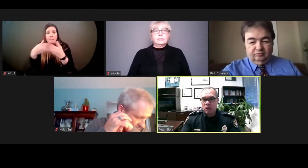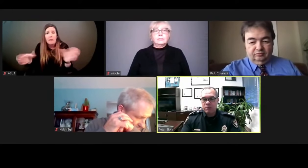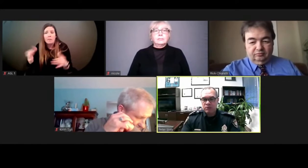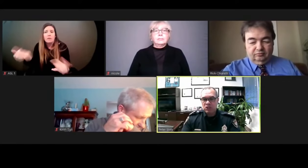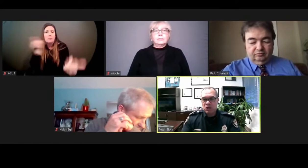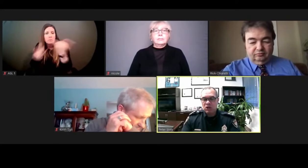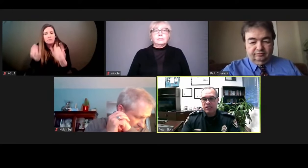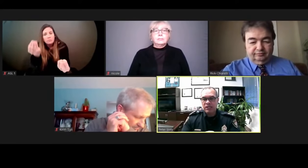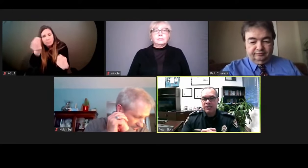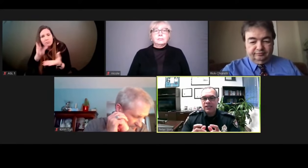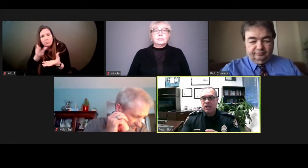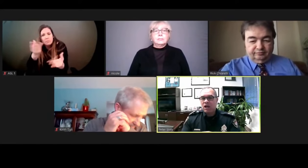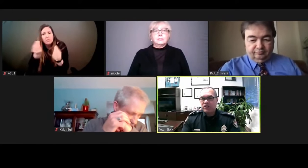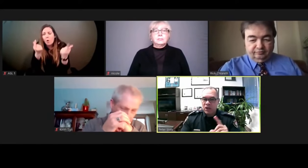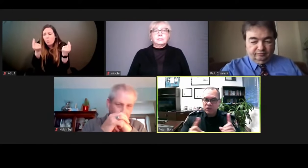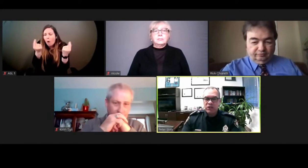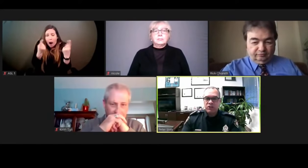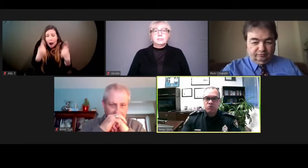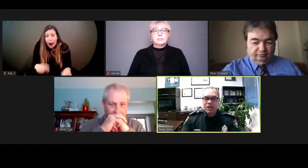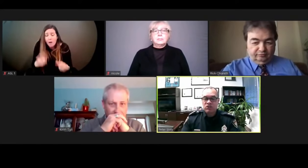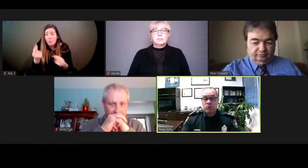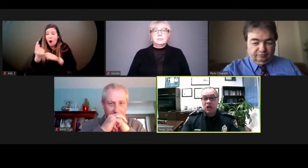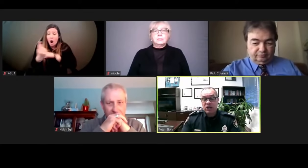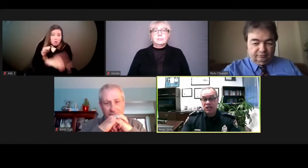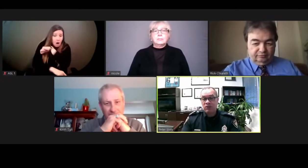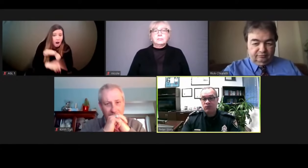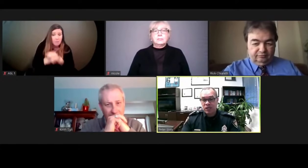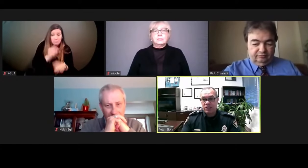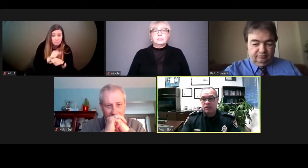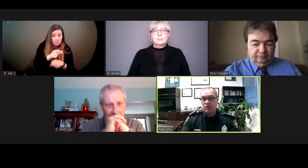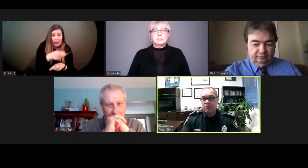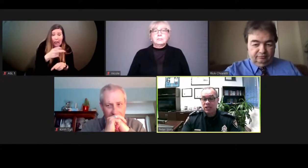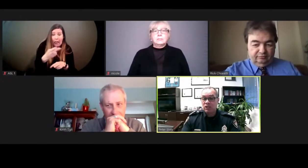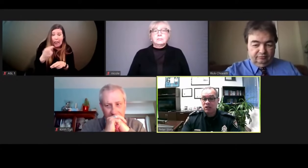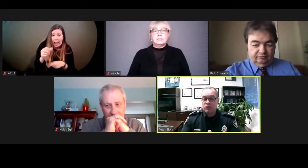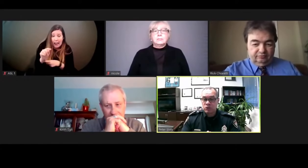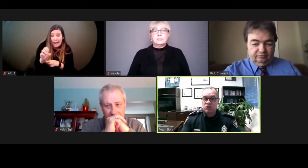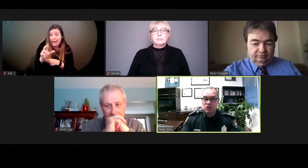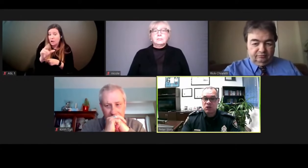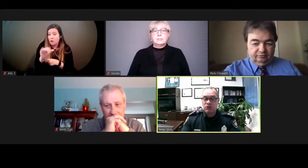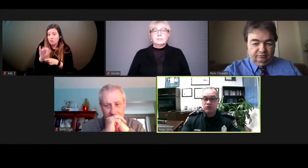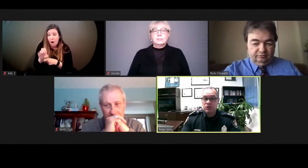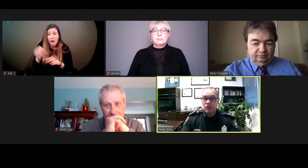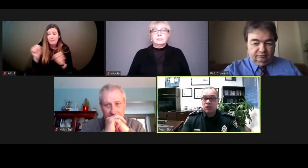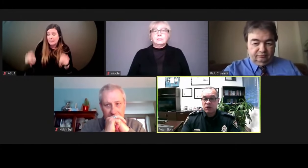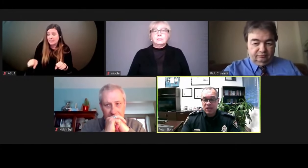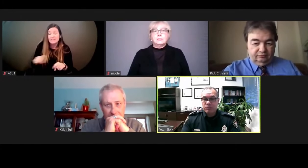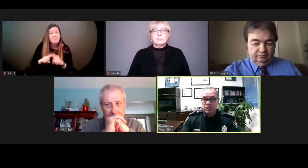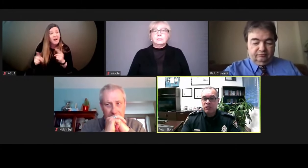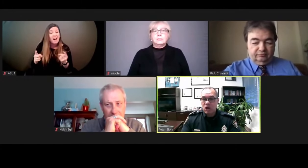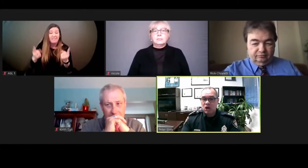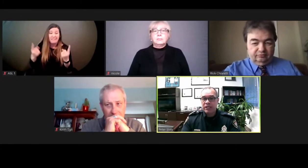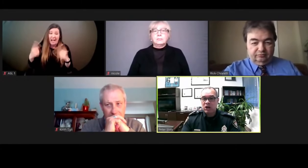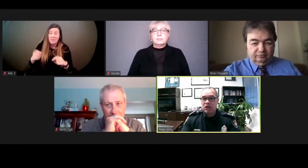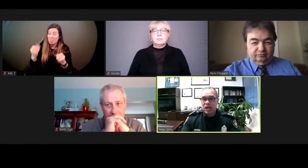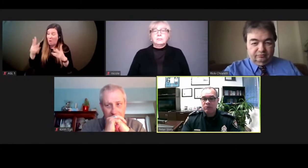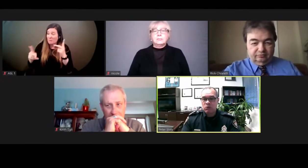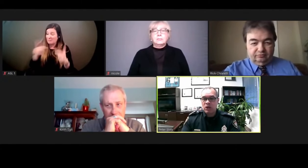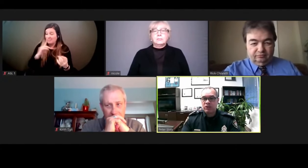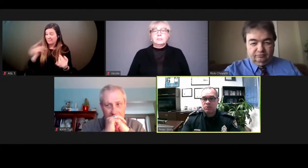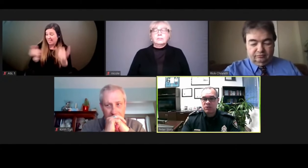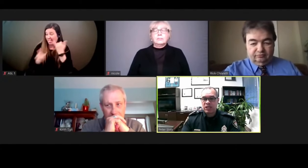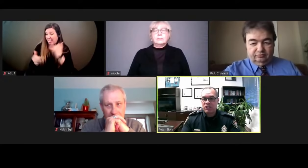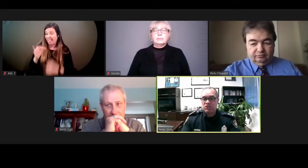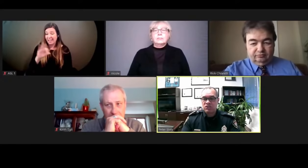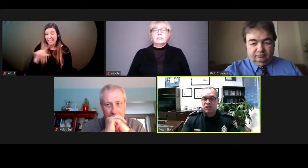do want people to call in. At the other end of the spectrum, we are getting flooded by a lot of nuisance calls. We're getting people calling our